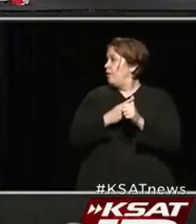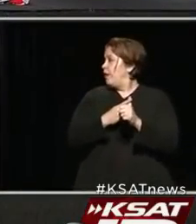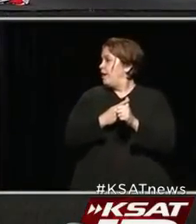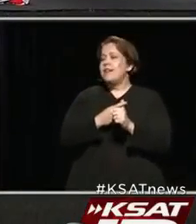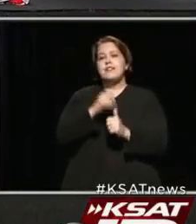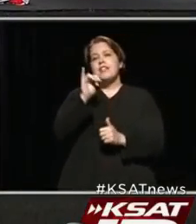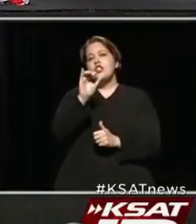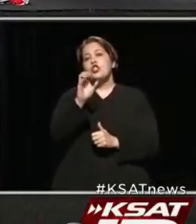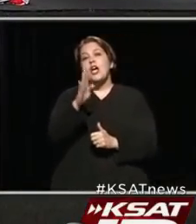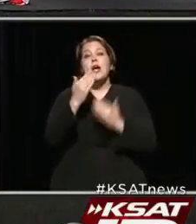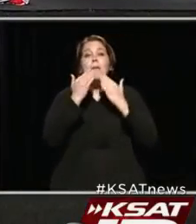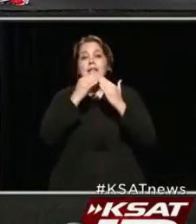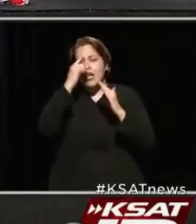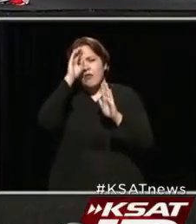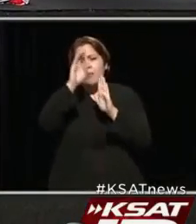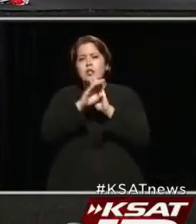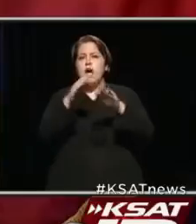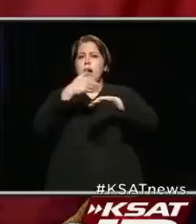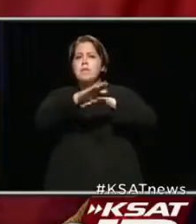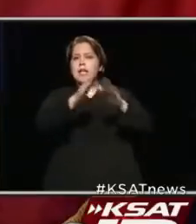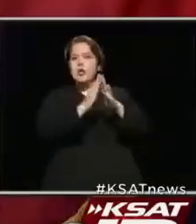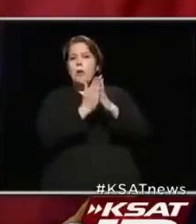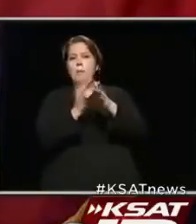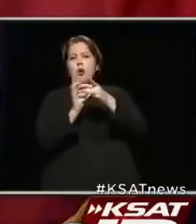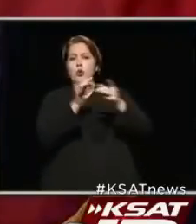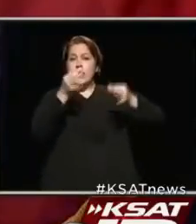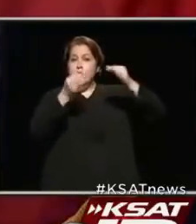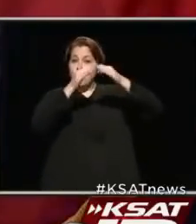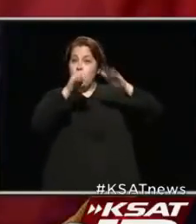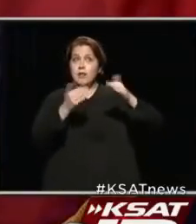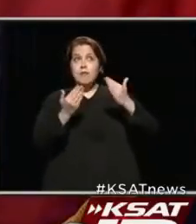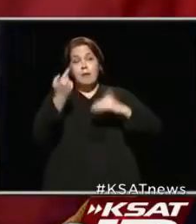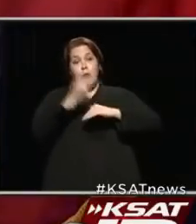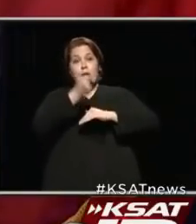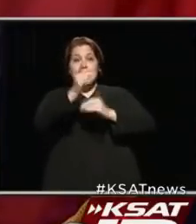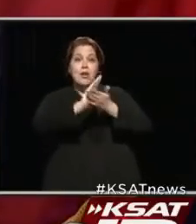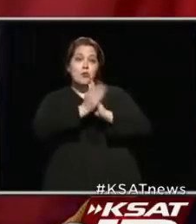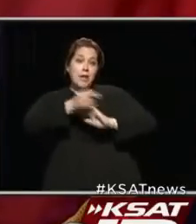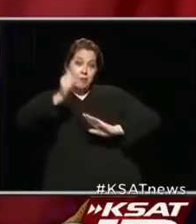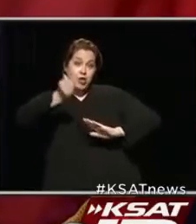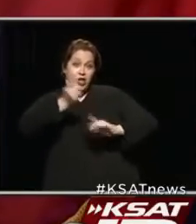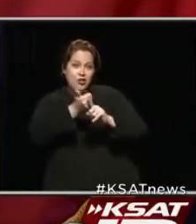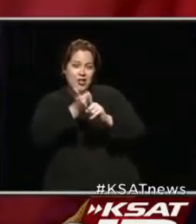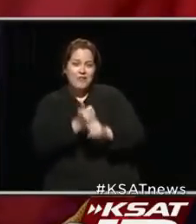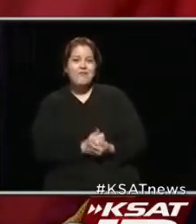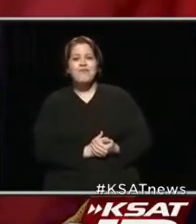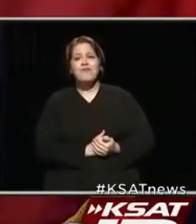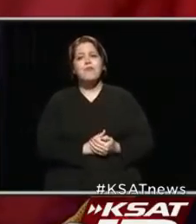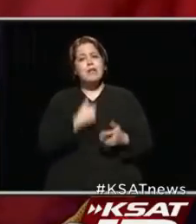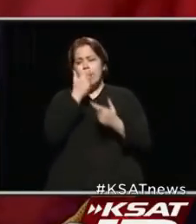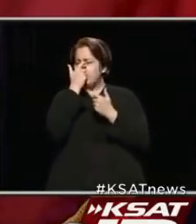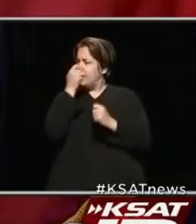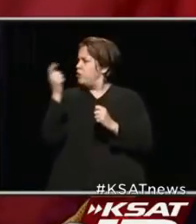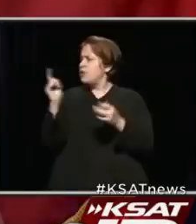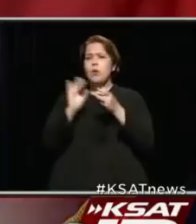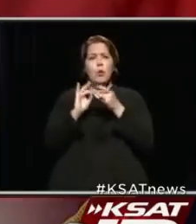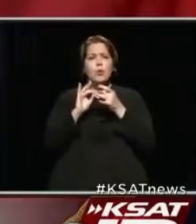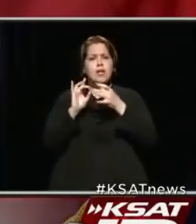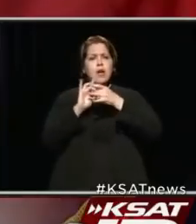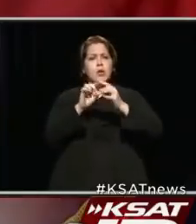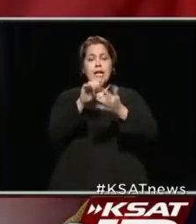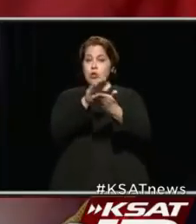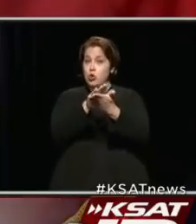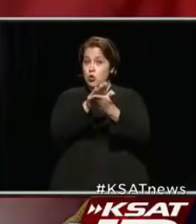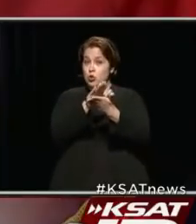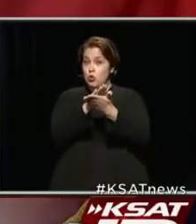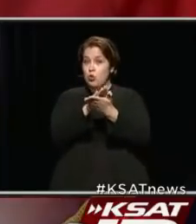the T-shirt. I'm sending you a book on the courthouse. One of these days you may become a judge. It was interesting what you were saying about the schools. We